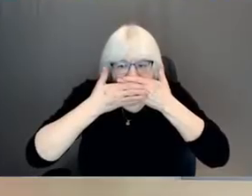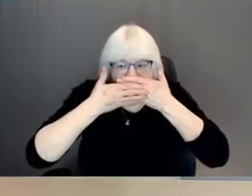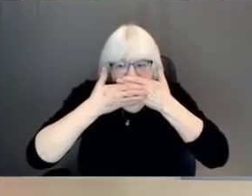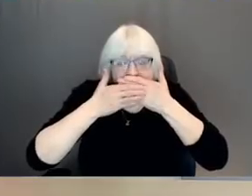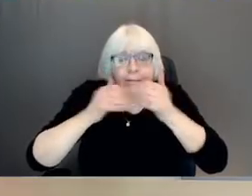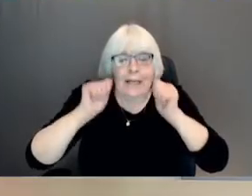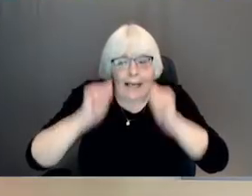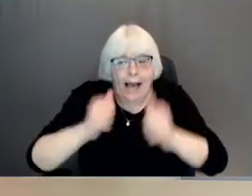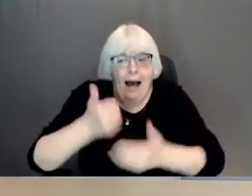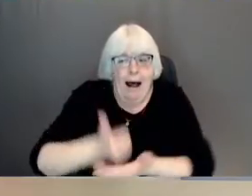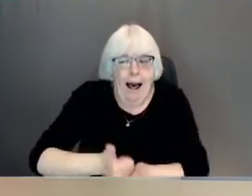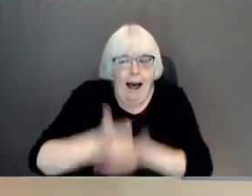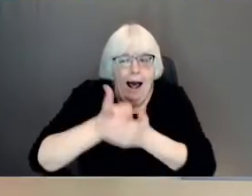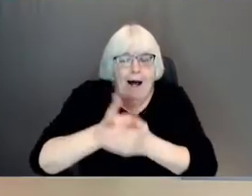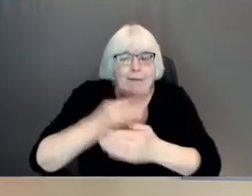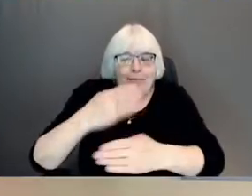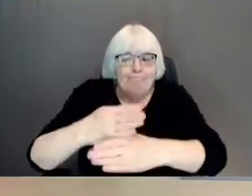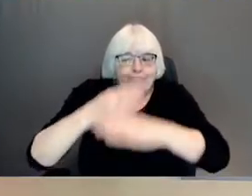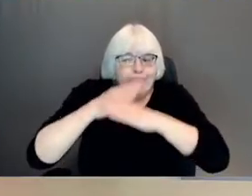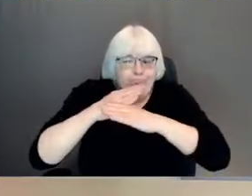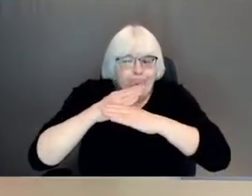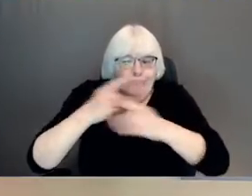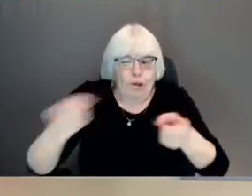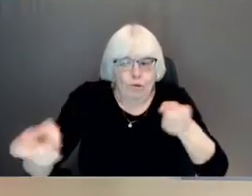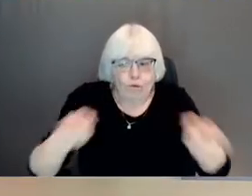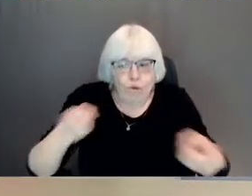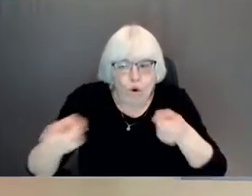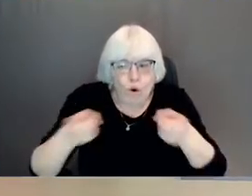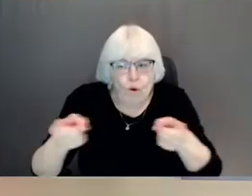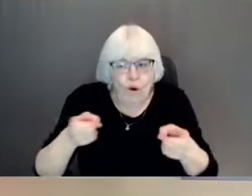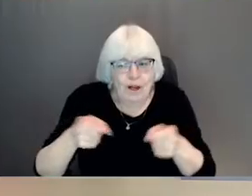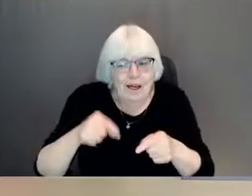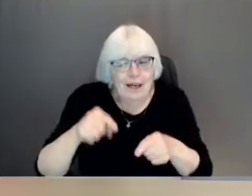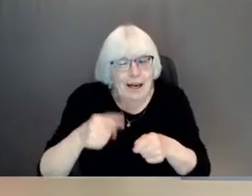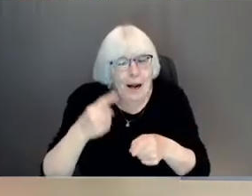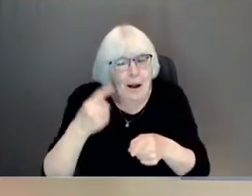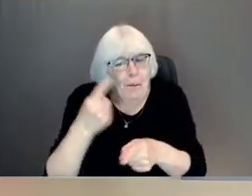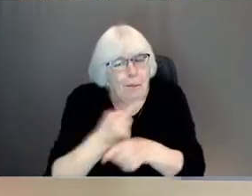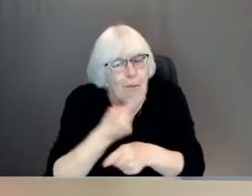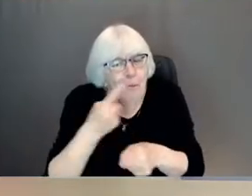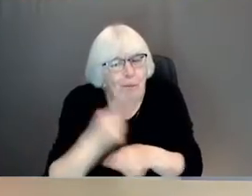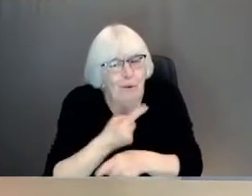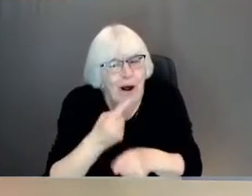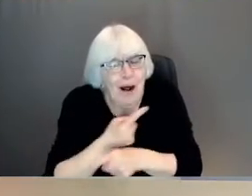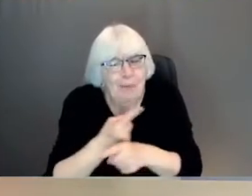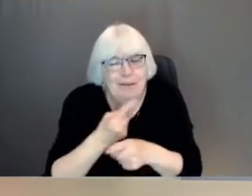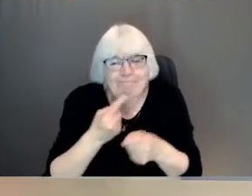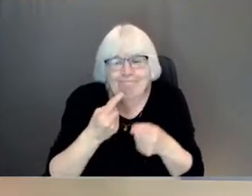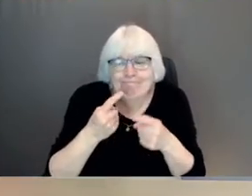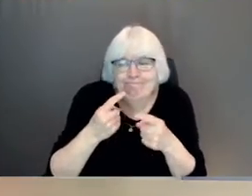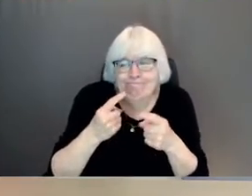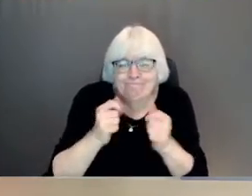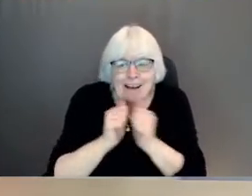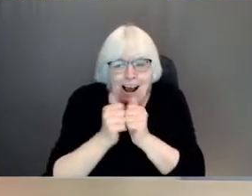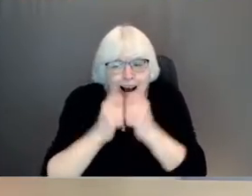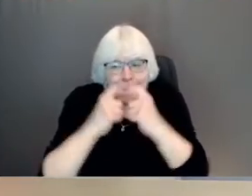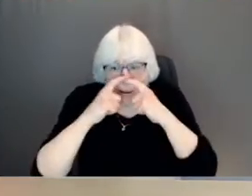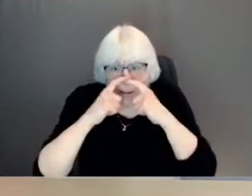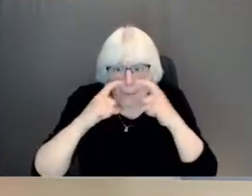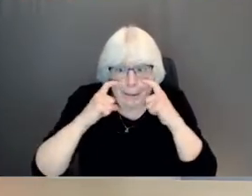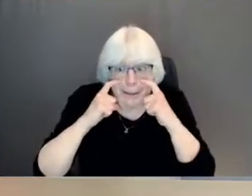properly is essential. A mask hanging around your chin or pulled below your nose is not protecting you or